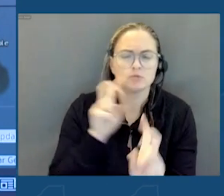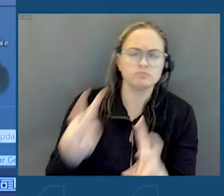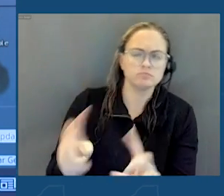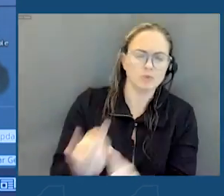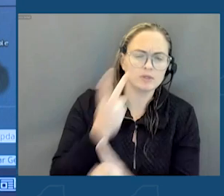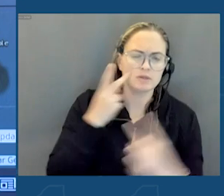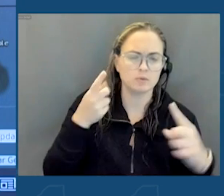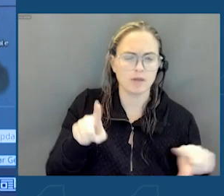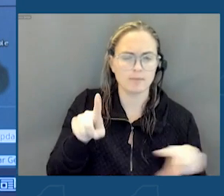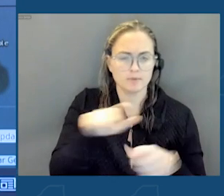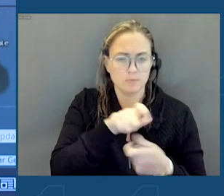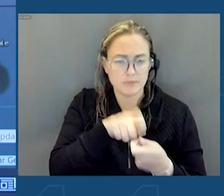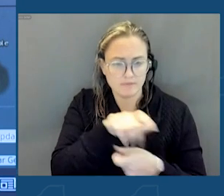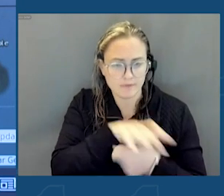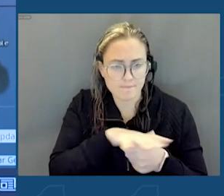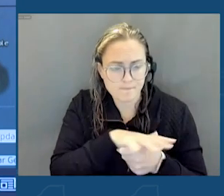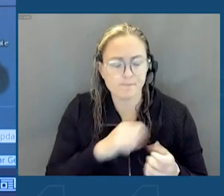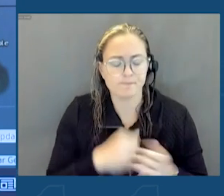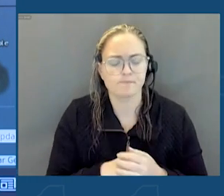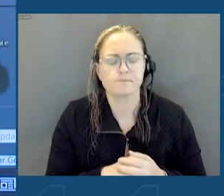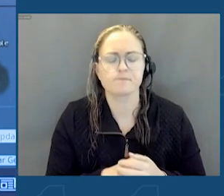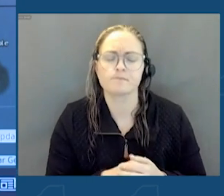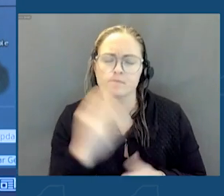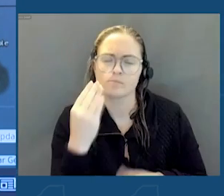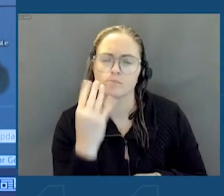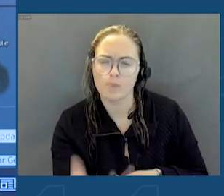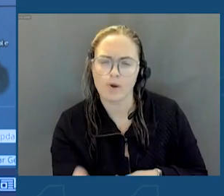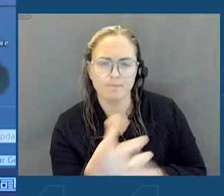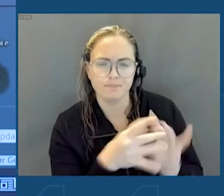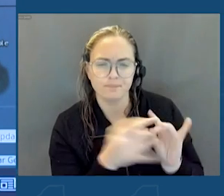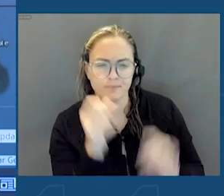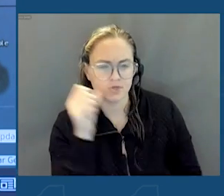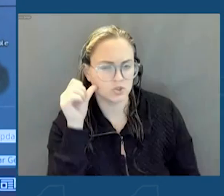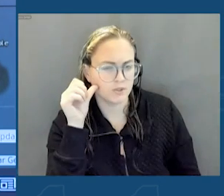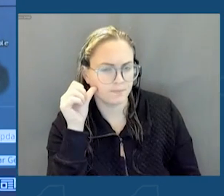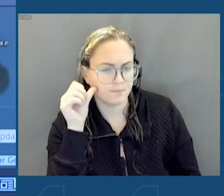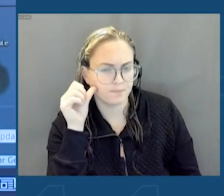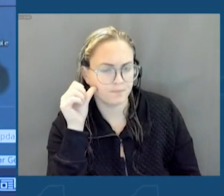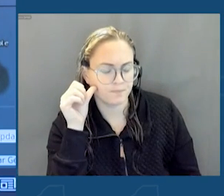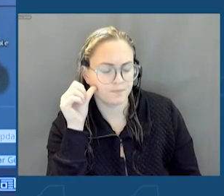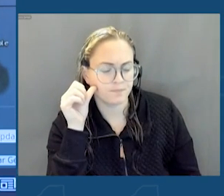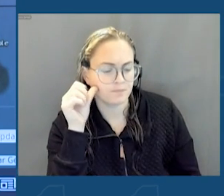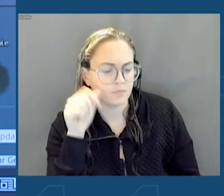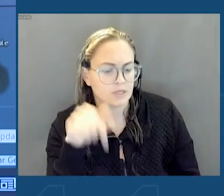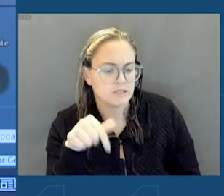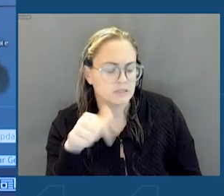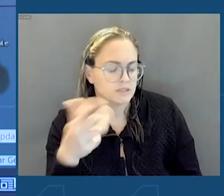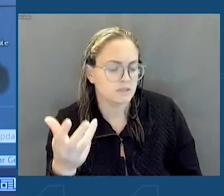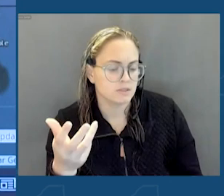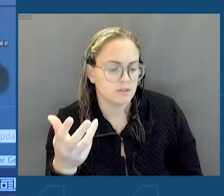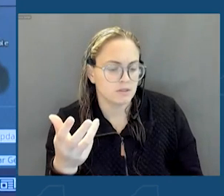particular region they are. I will also say, this was brought up yesterday, this is our